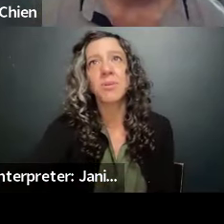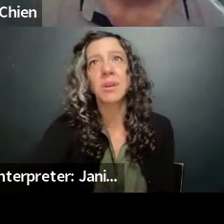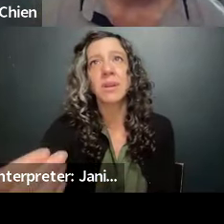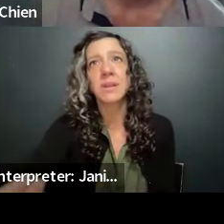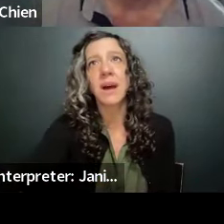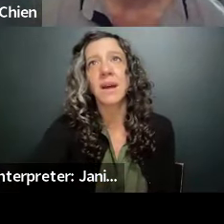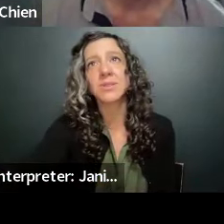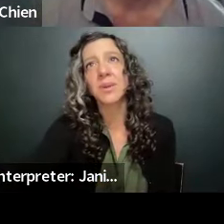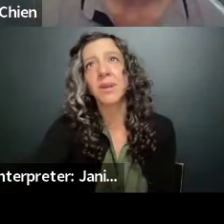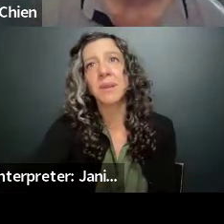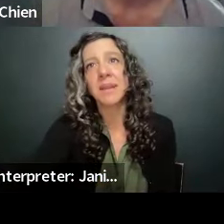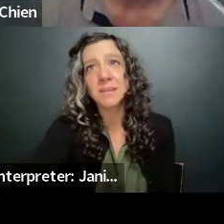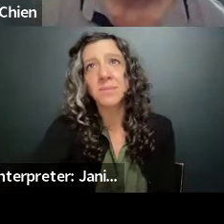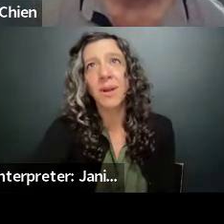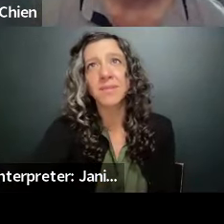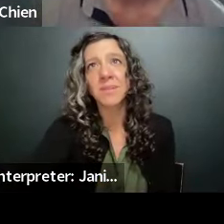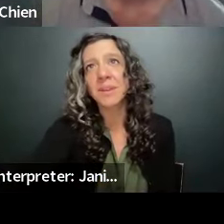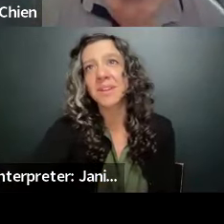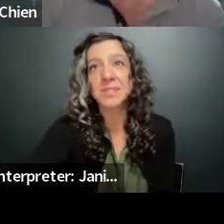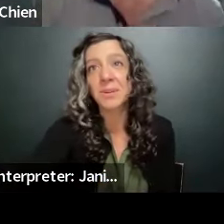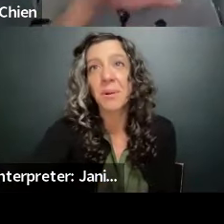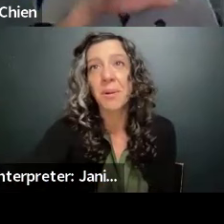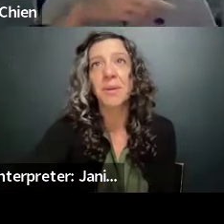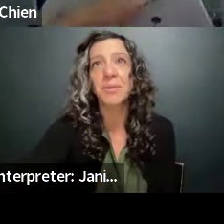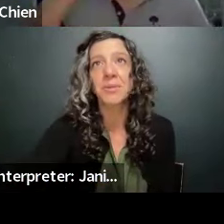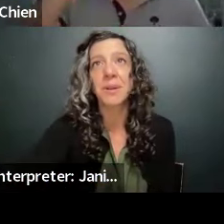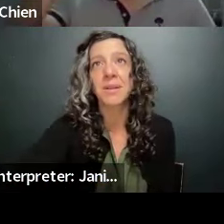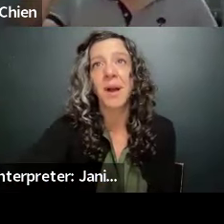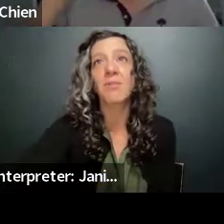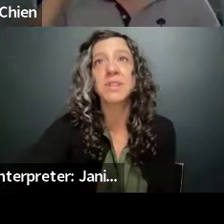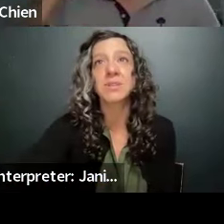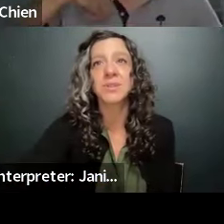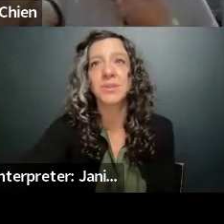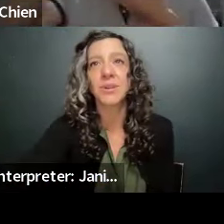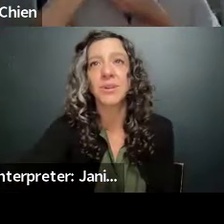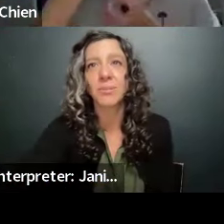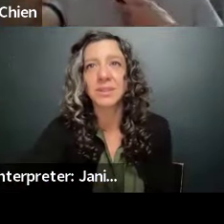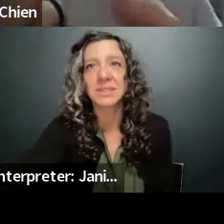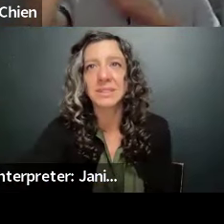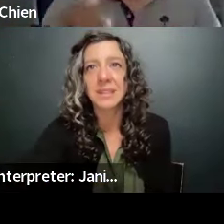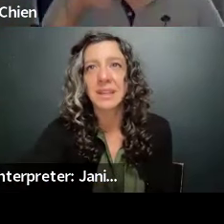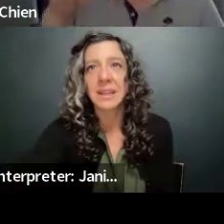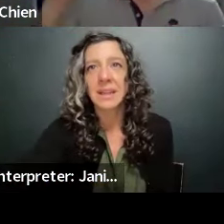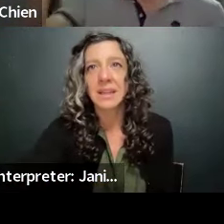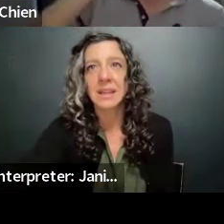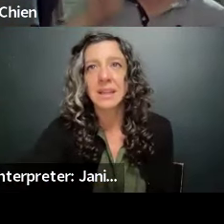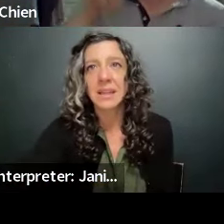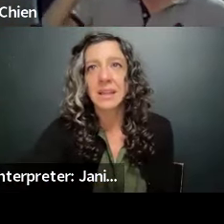employees. Maybe you could join our meetings more often and we can just learn more about you and your work. I'll reach out to you though for more